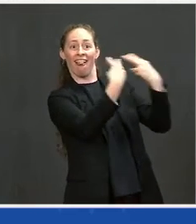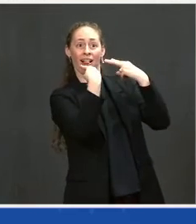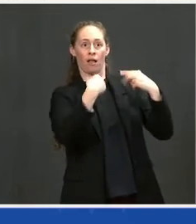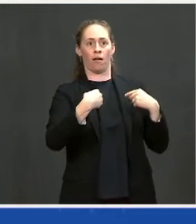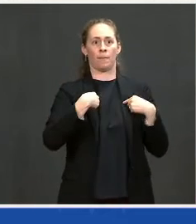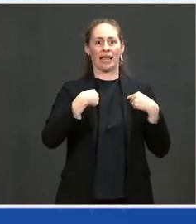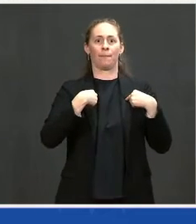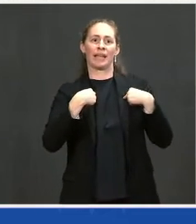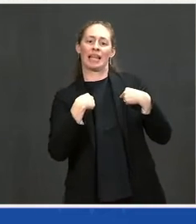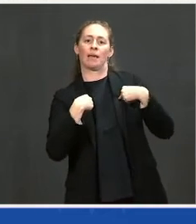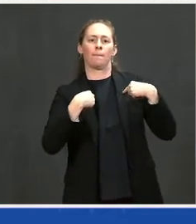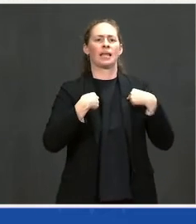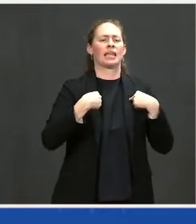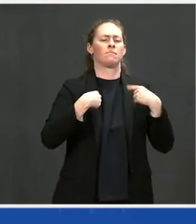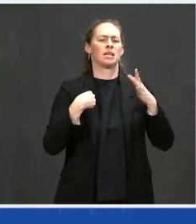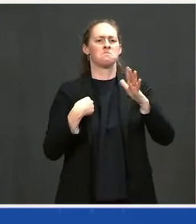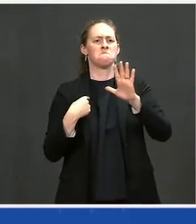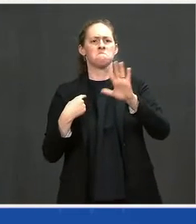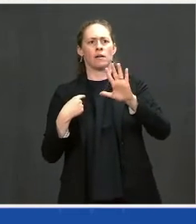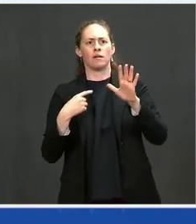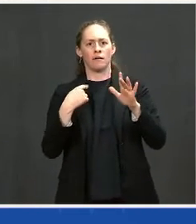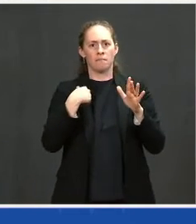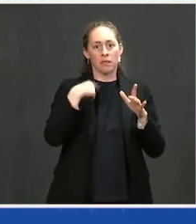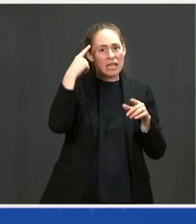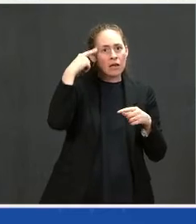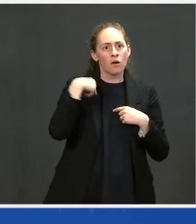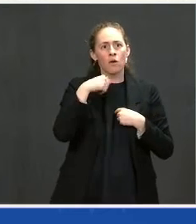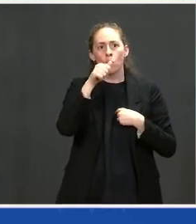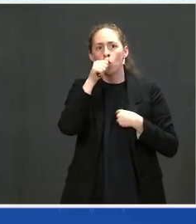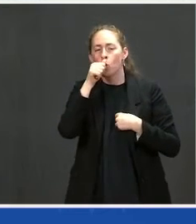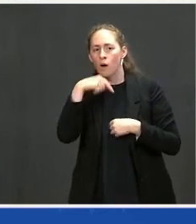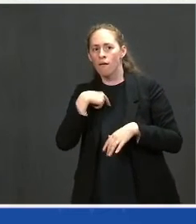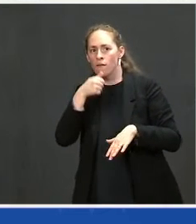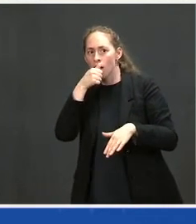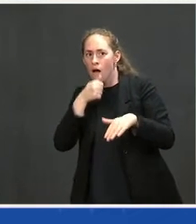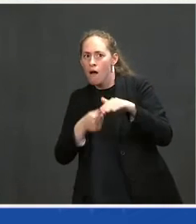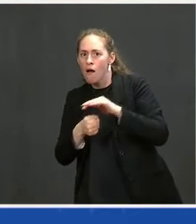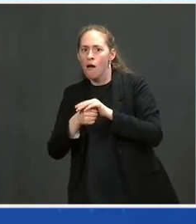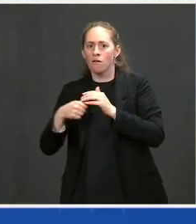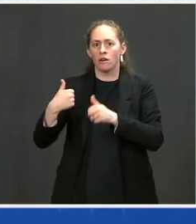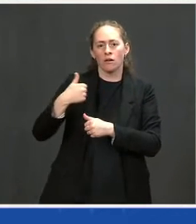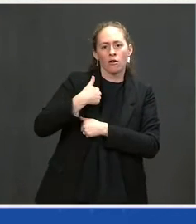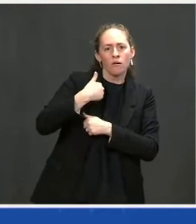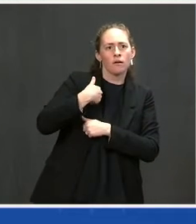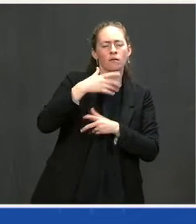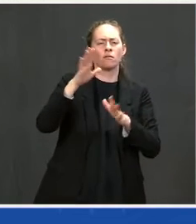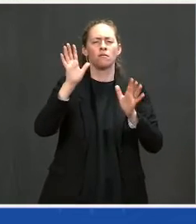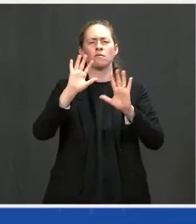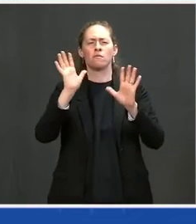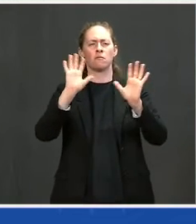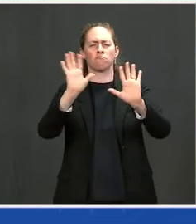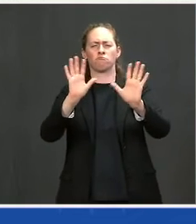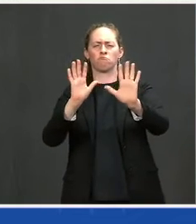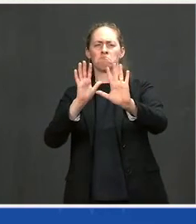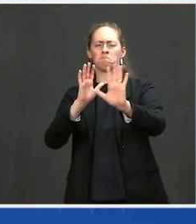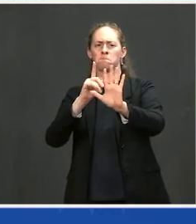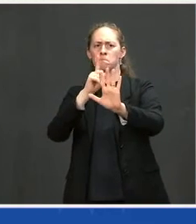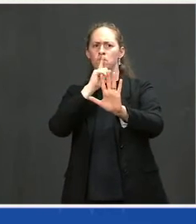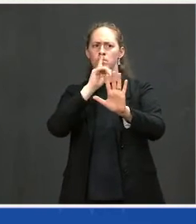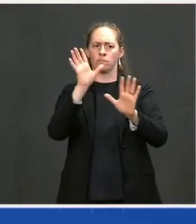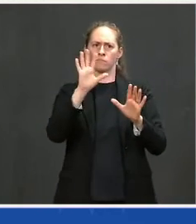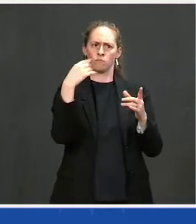bringing all the Secret Service and everybody with me to get in the way. So this is being set up, and you'll have